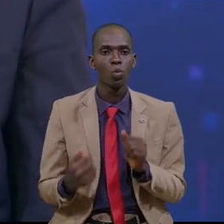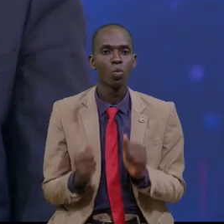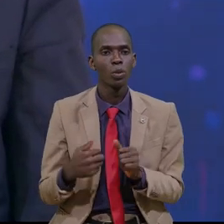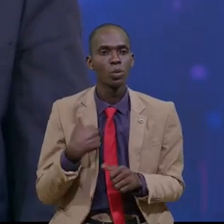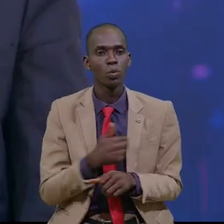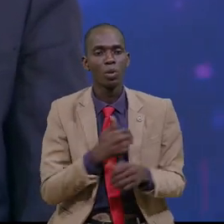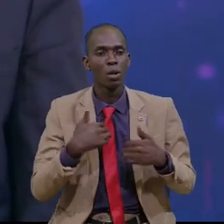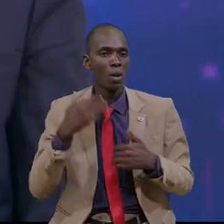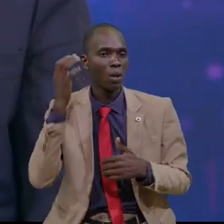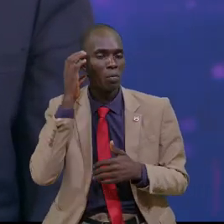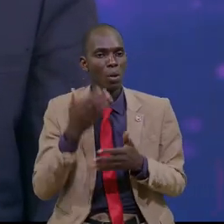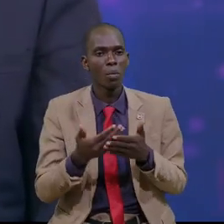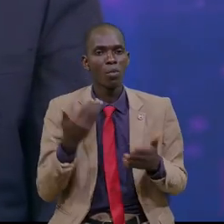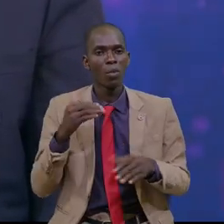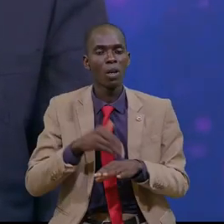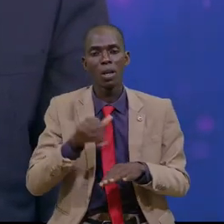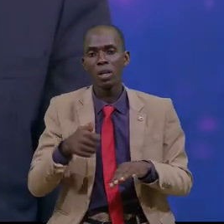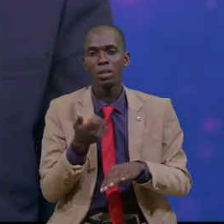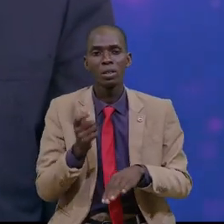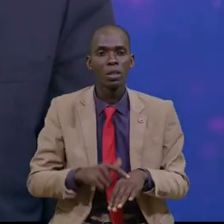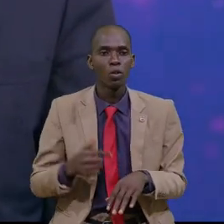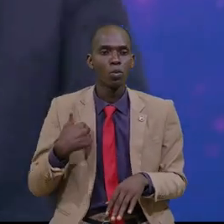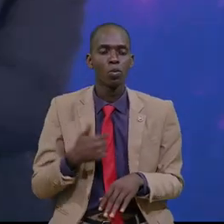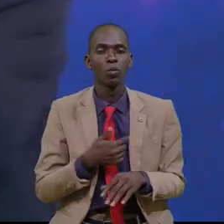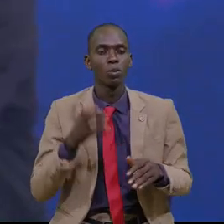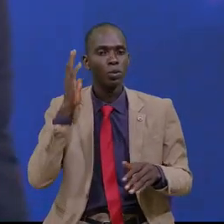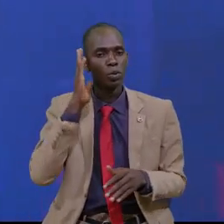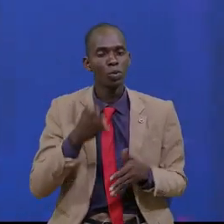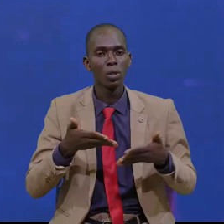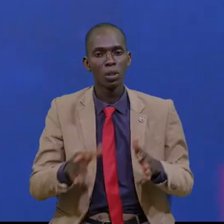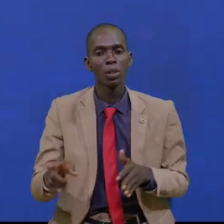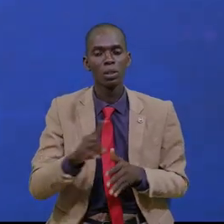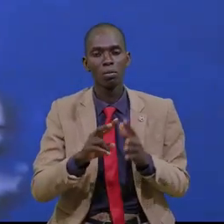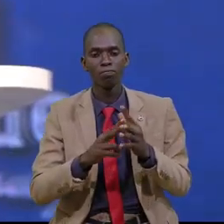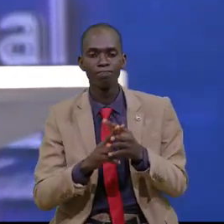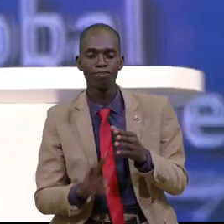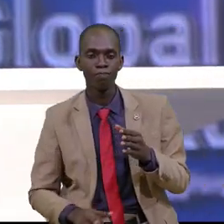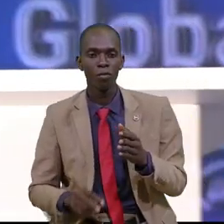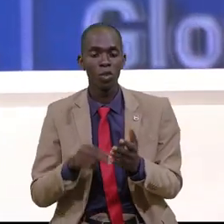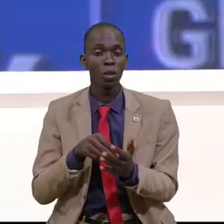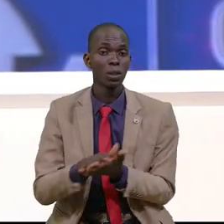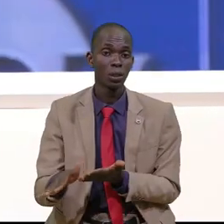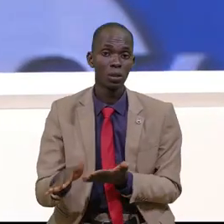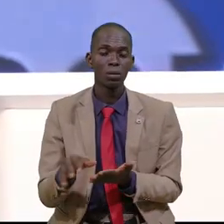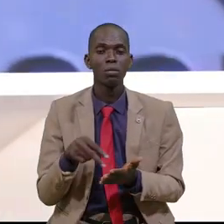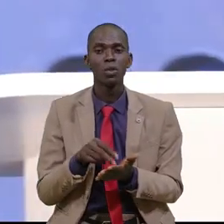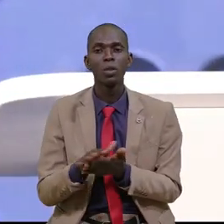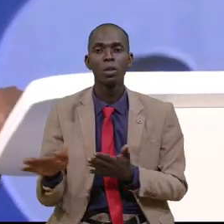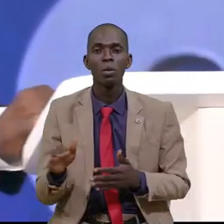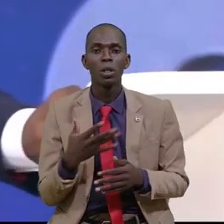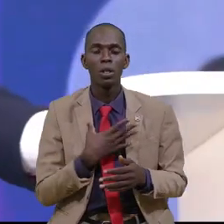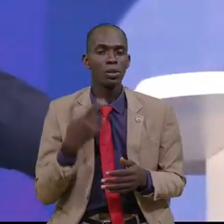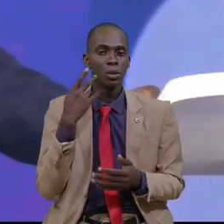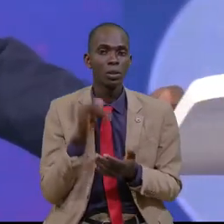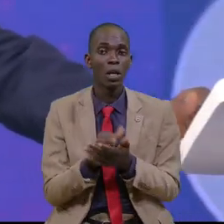time we should let them sleep. At the time of decision to decide for Christ. At